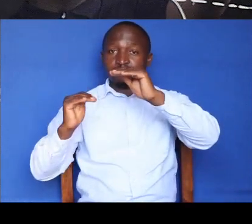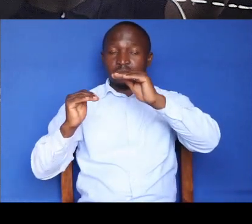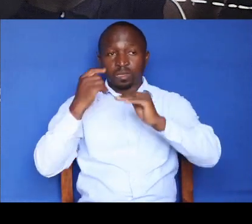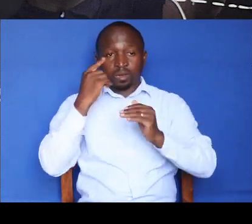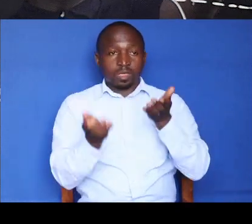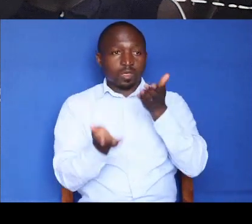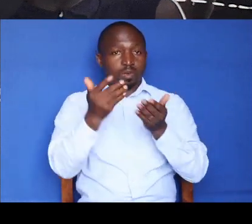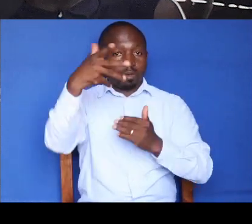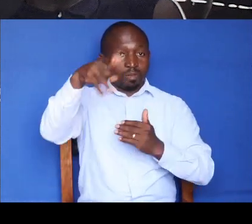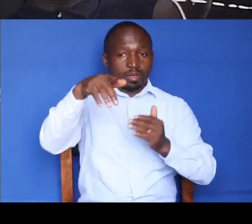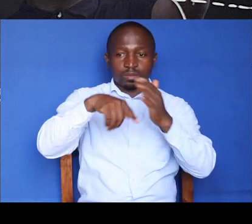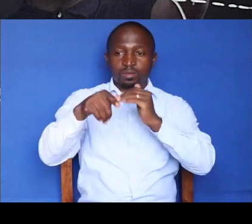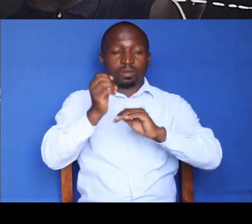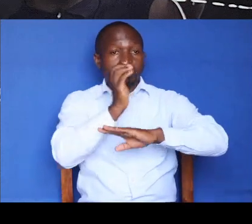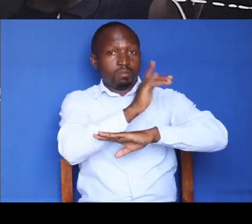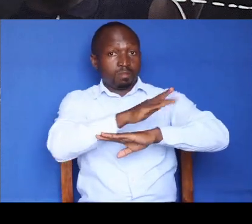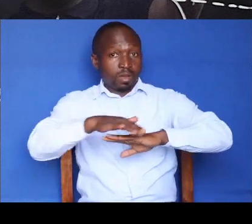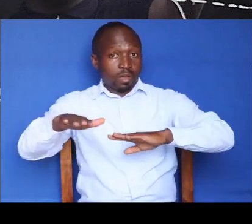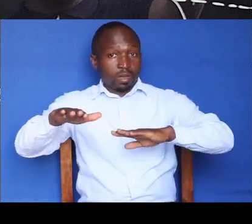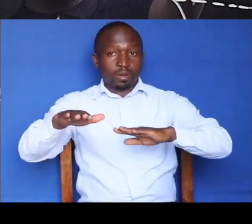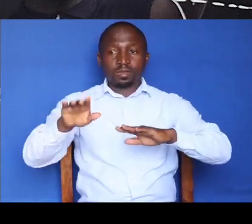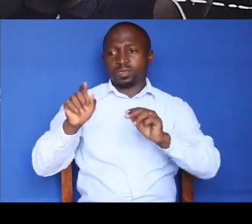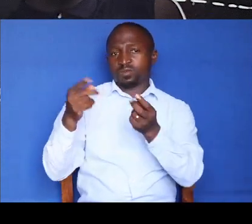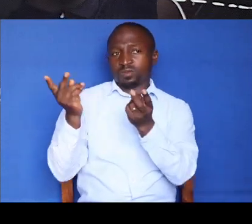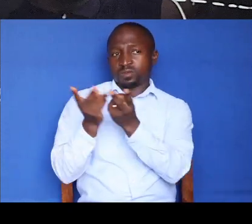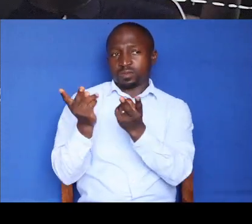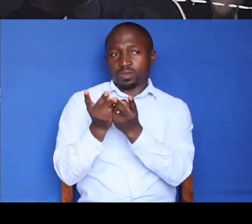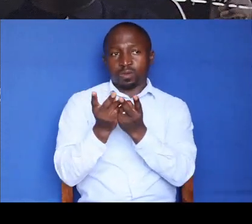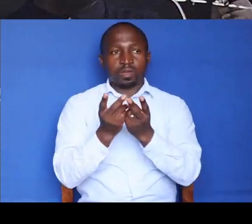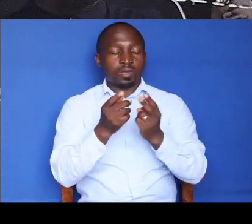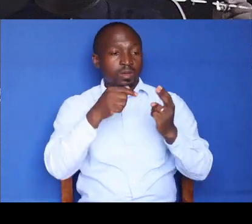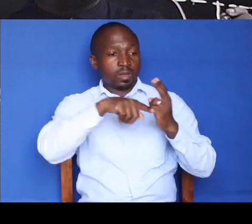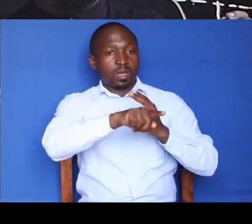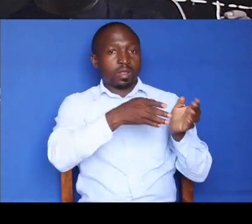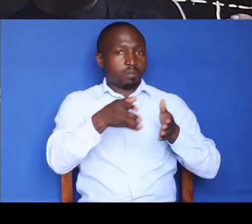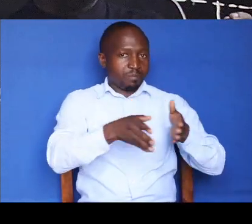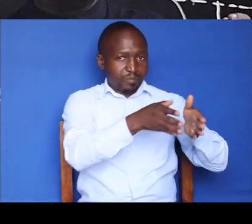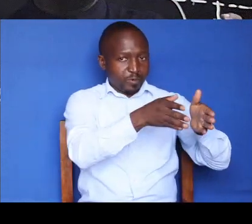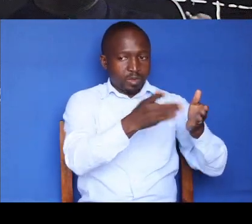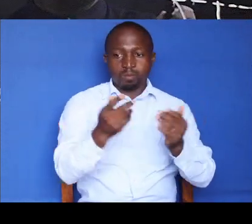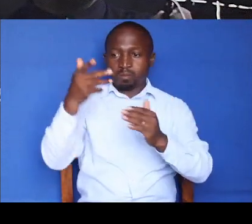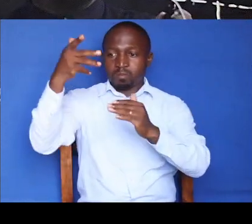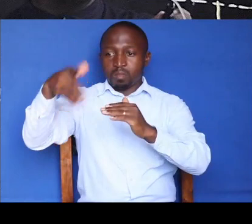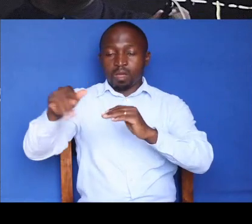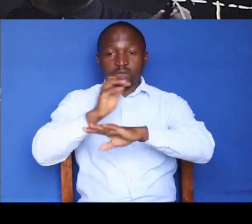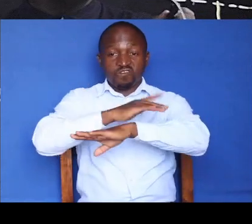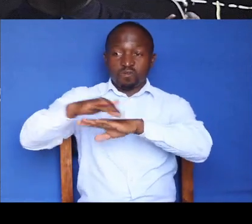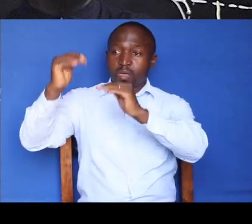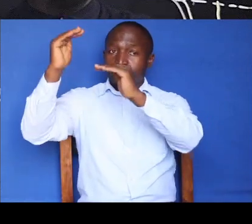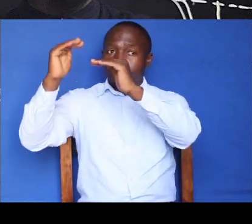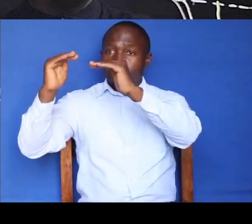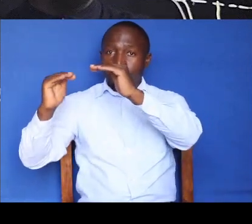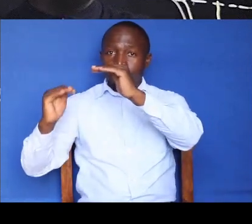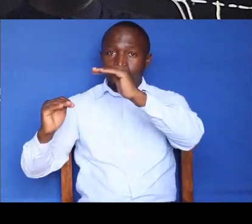sea almost the same to that in the river. Now, if sea level falls, there is some sort of